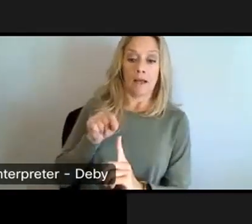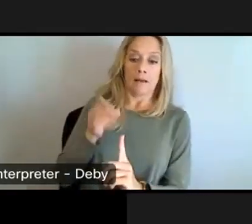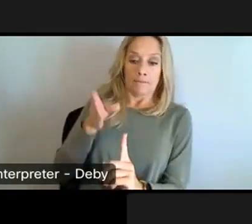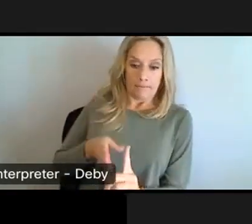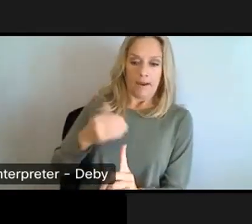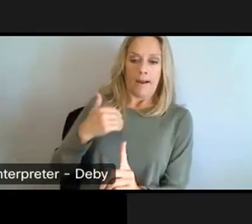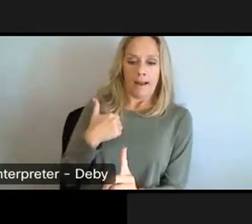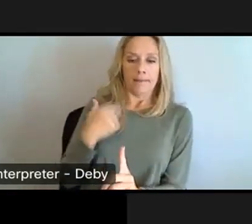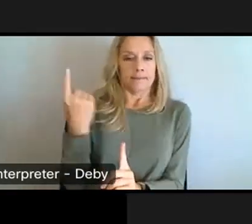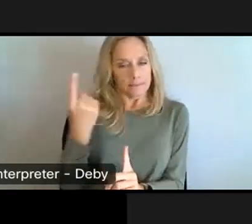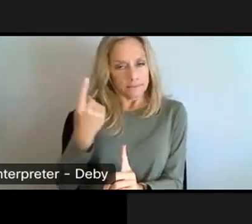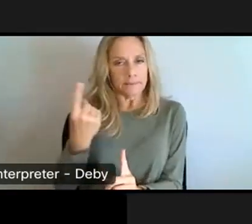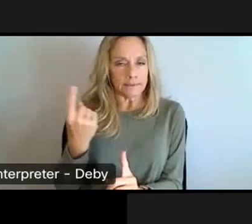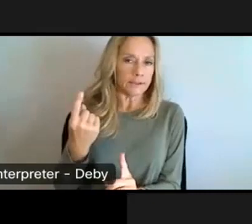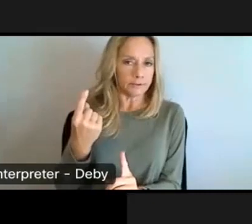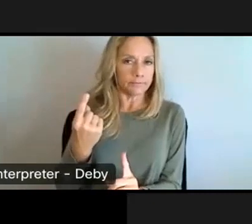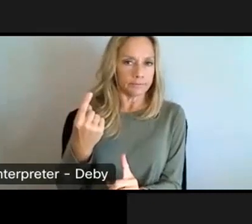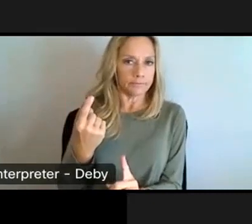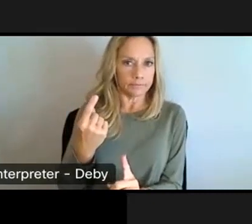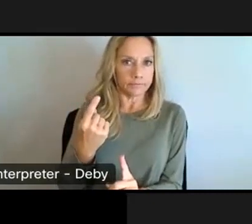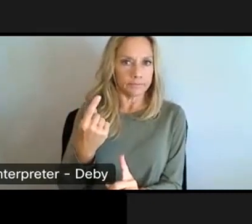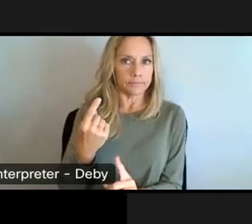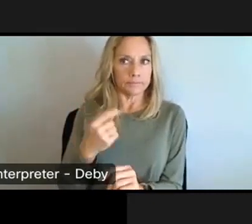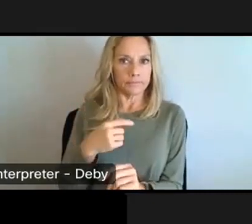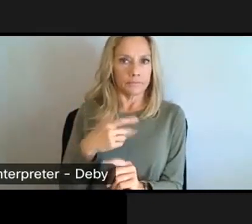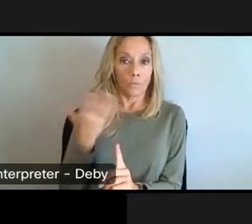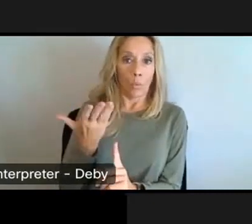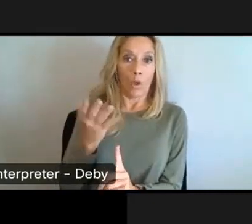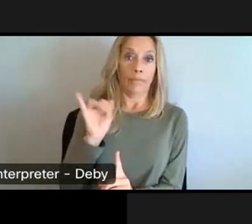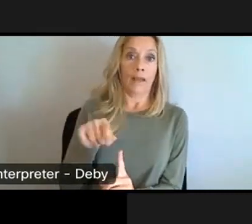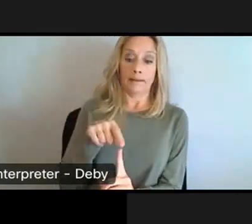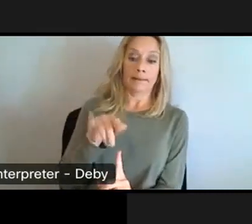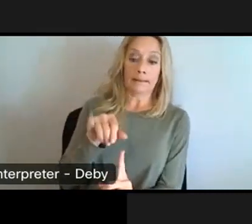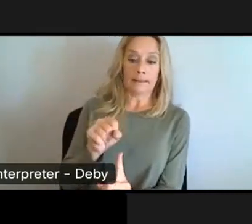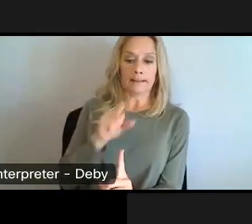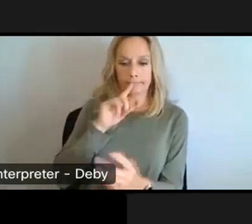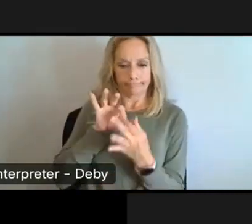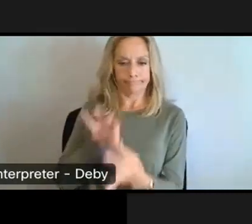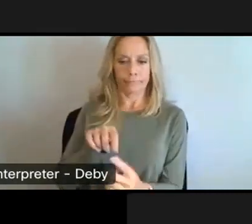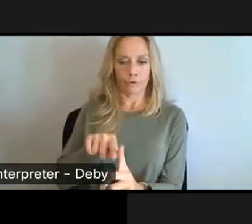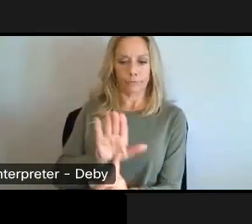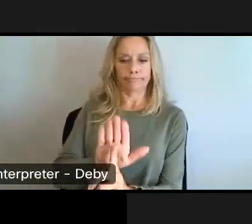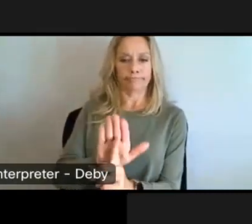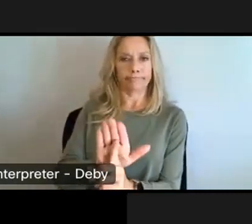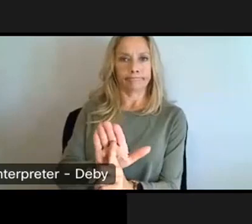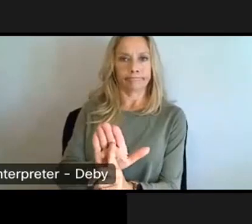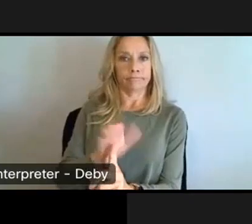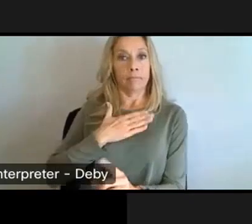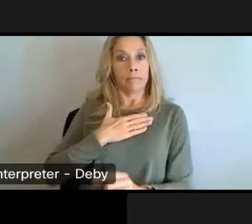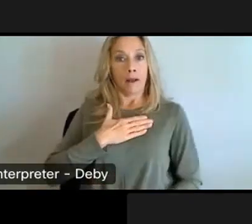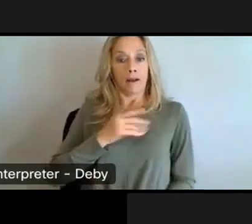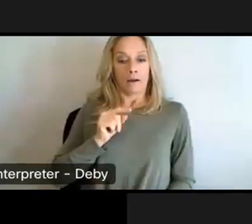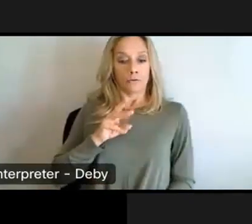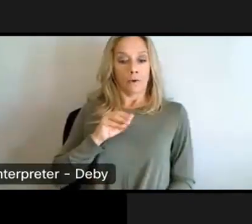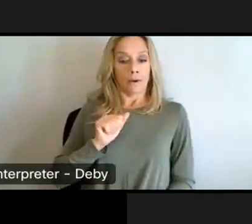something. Um, and whatever it is, it's going to be relative to that veteran. So my trauma isn't the same as